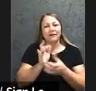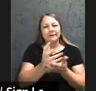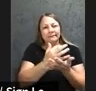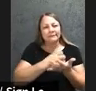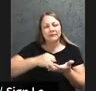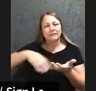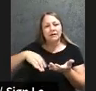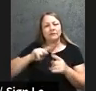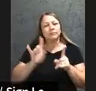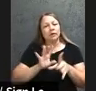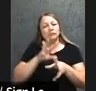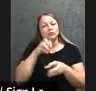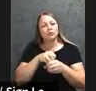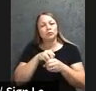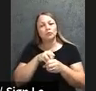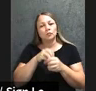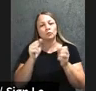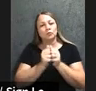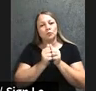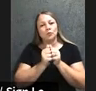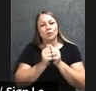include all sorts of,